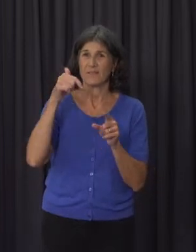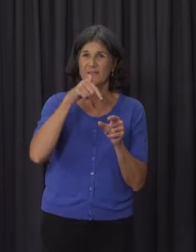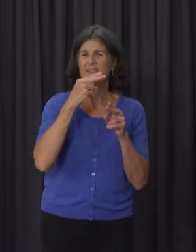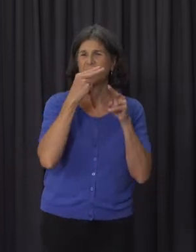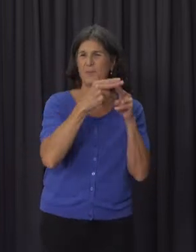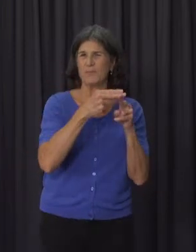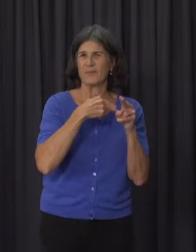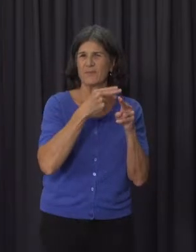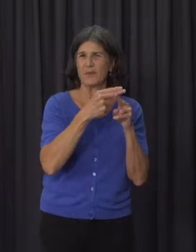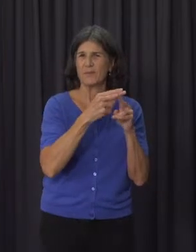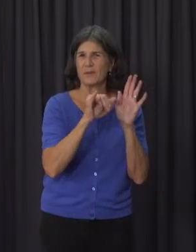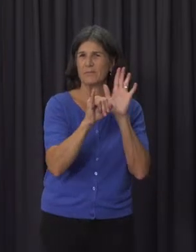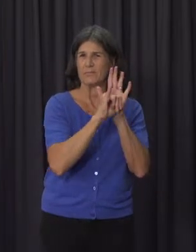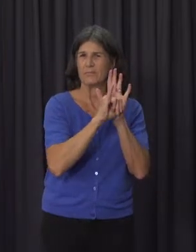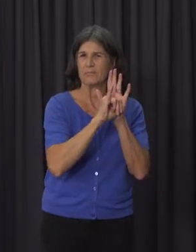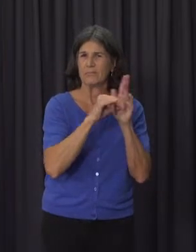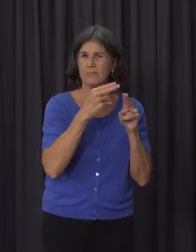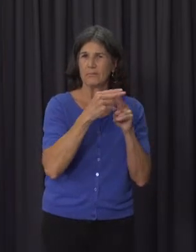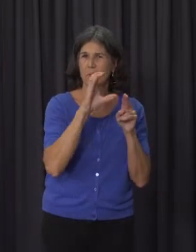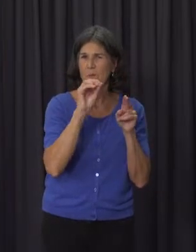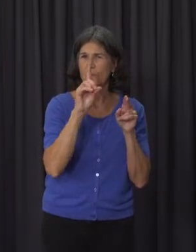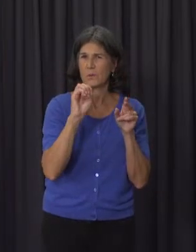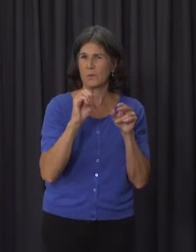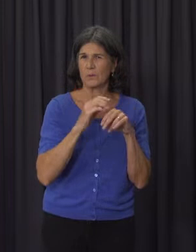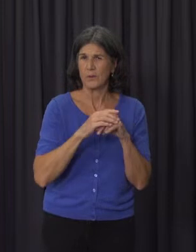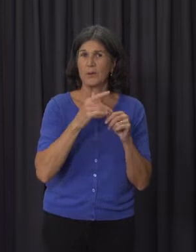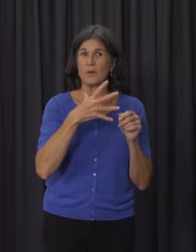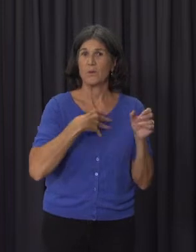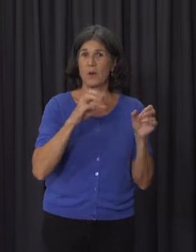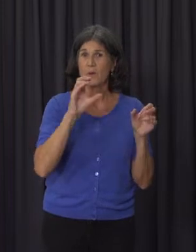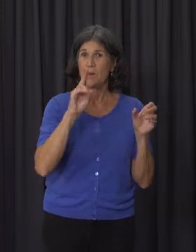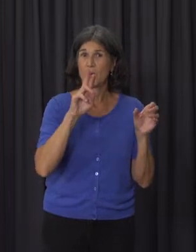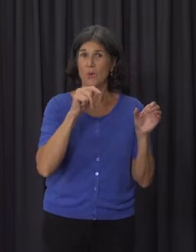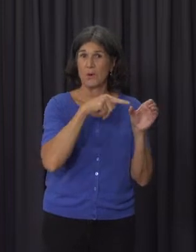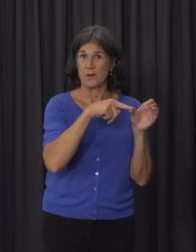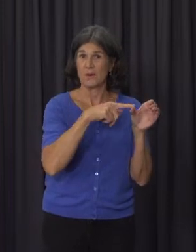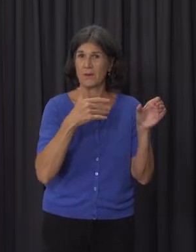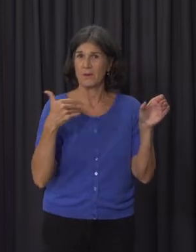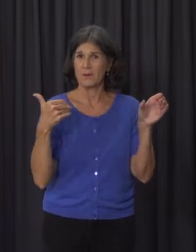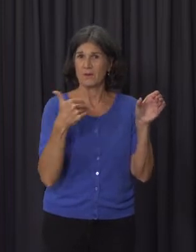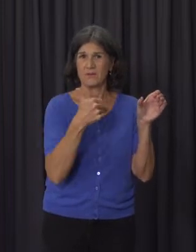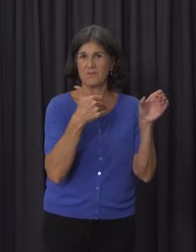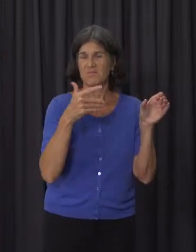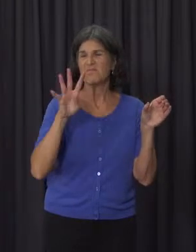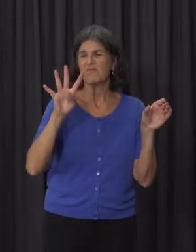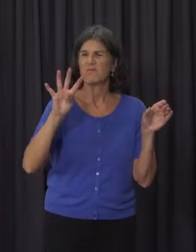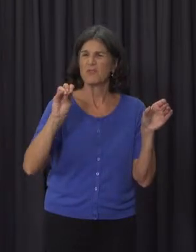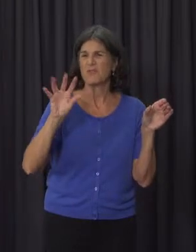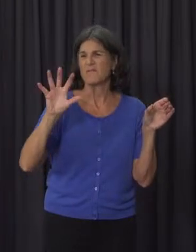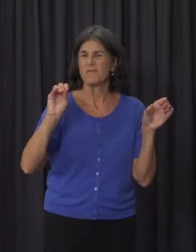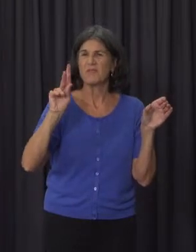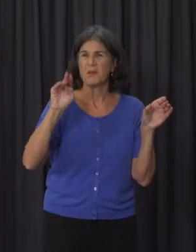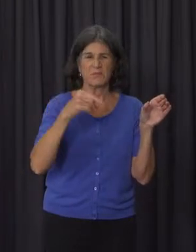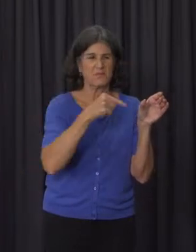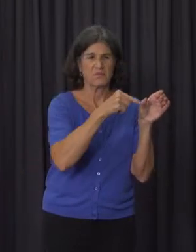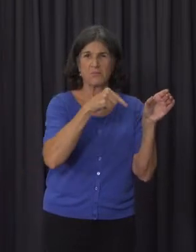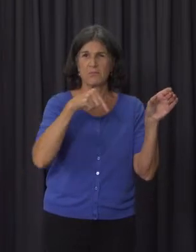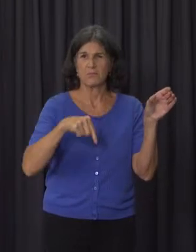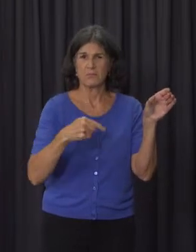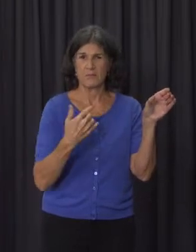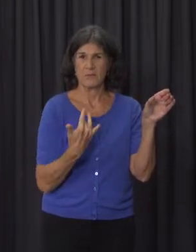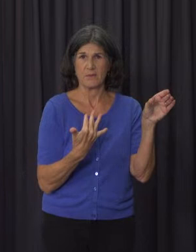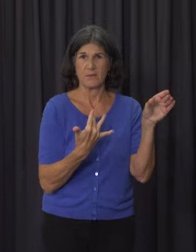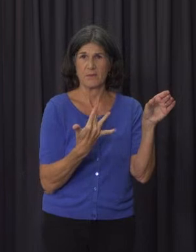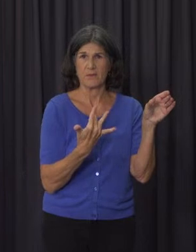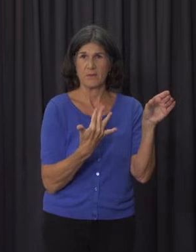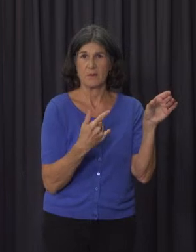it's still probably 40 or 50 kilometers away, but Fox Creek fire evacuees are supposed to evacuate to Whitecourt